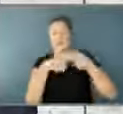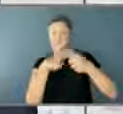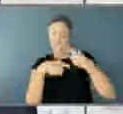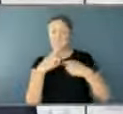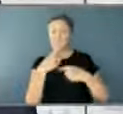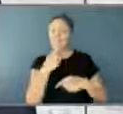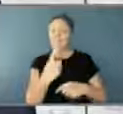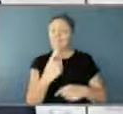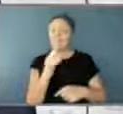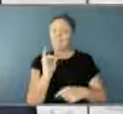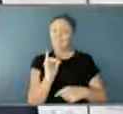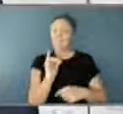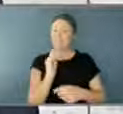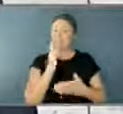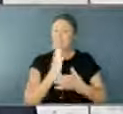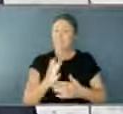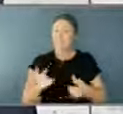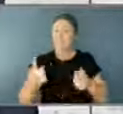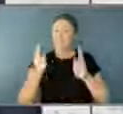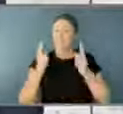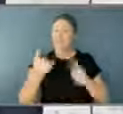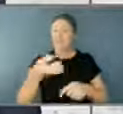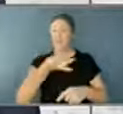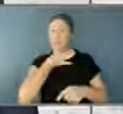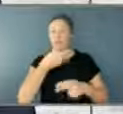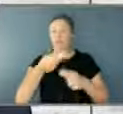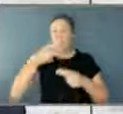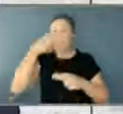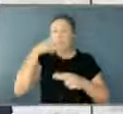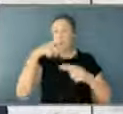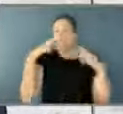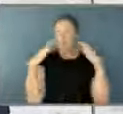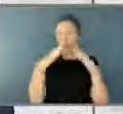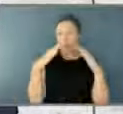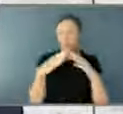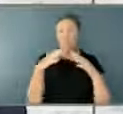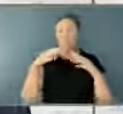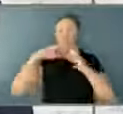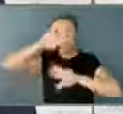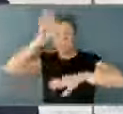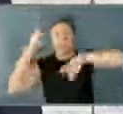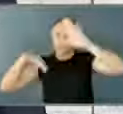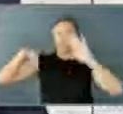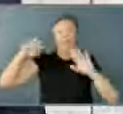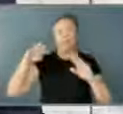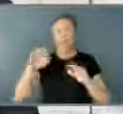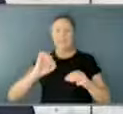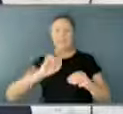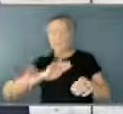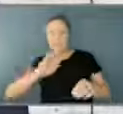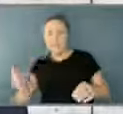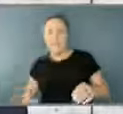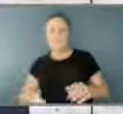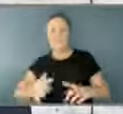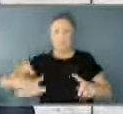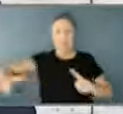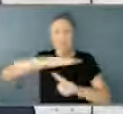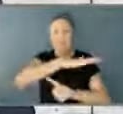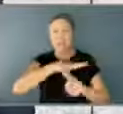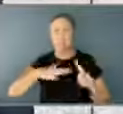continue to be very dangerous. The bushfire has impacted northern and northeast suburbs of Perth. There still remains the potential for